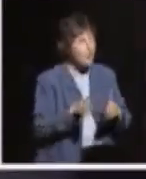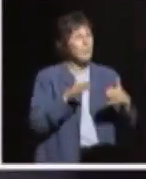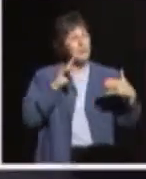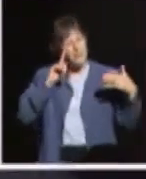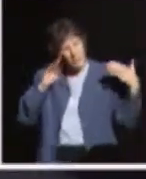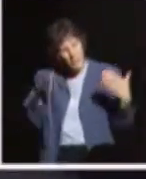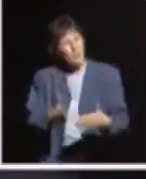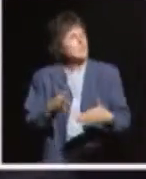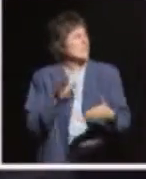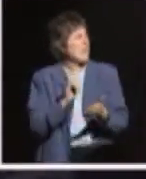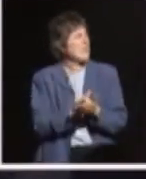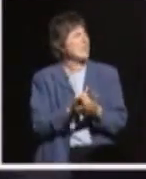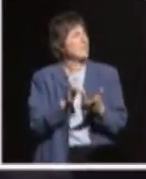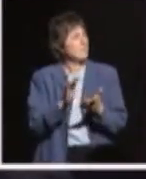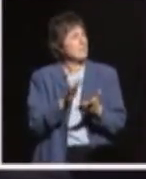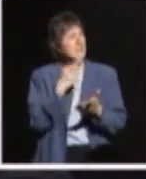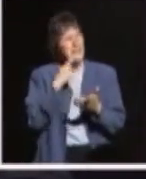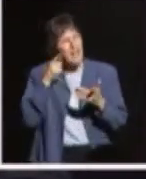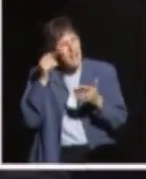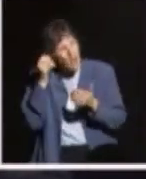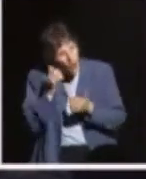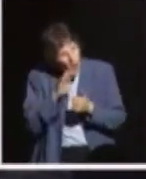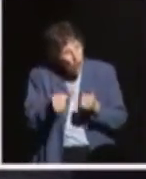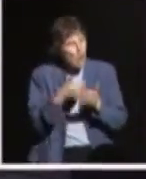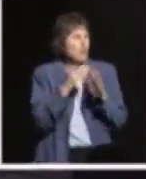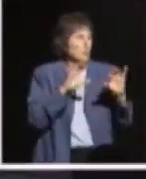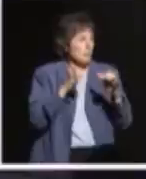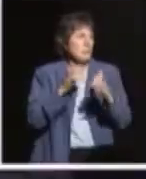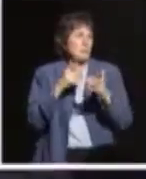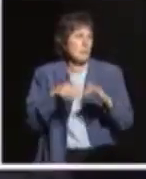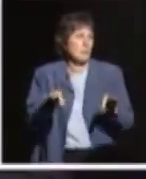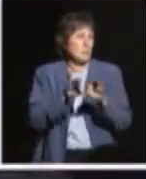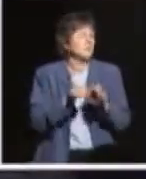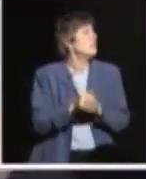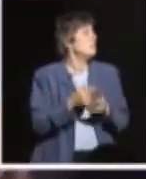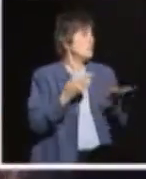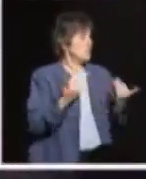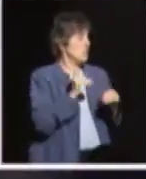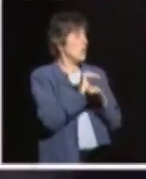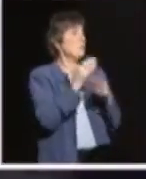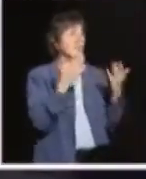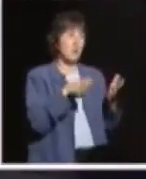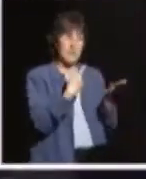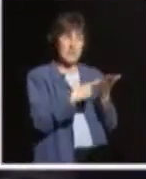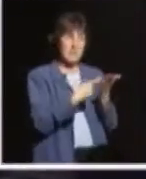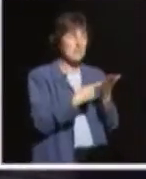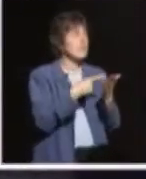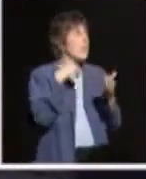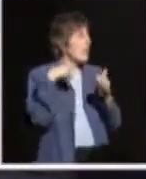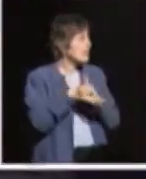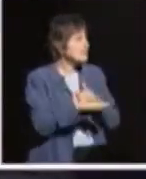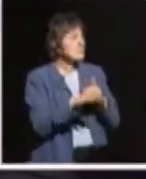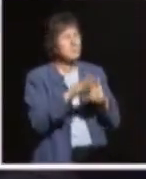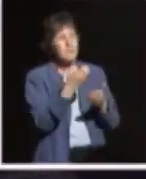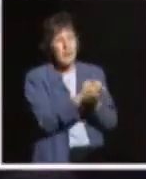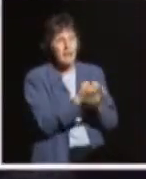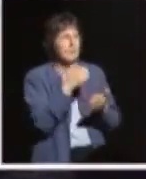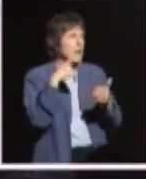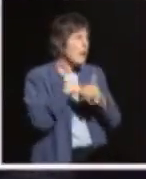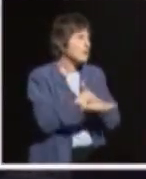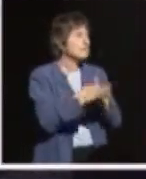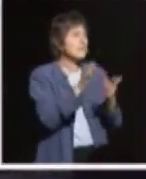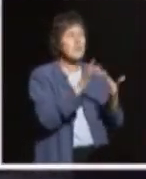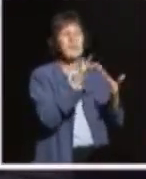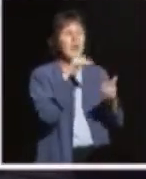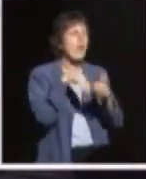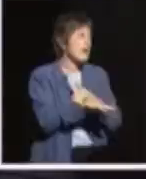We talked a lot tonight about various issues of access and to the economy, to the internet. This is absolutely essential.